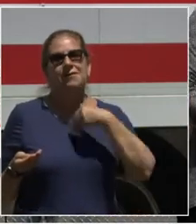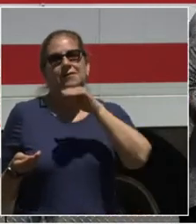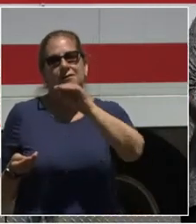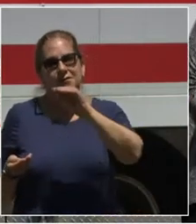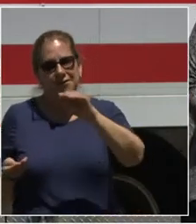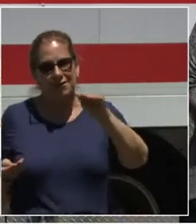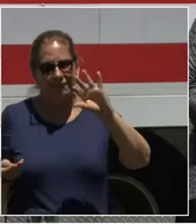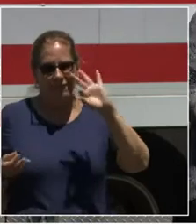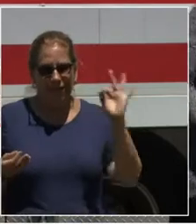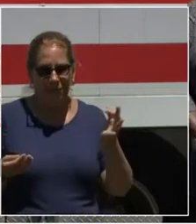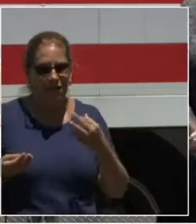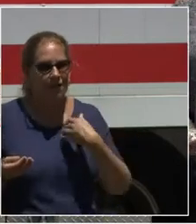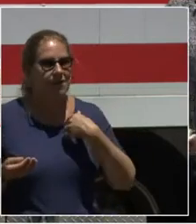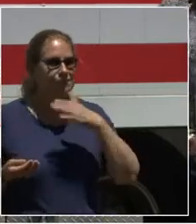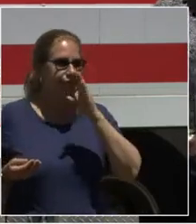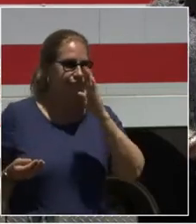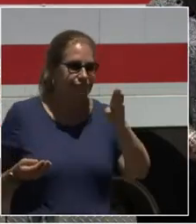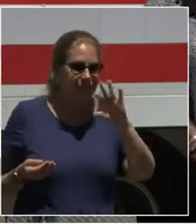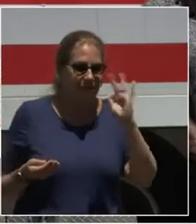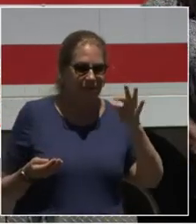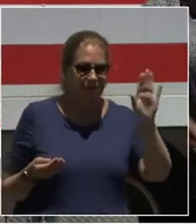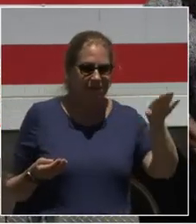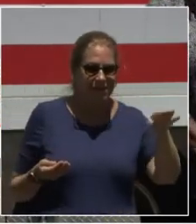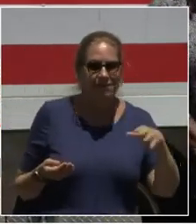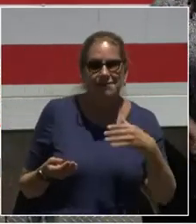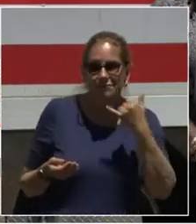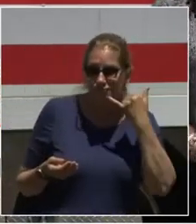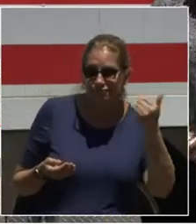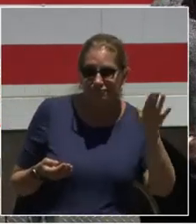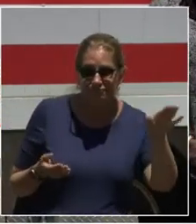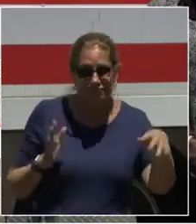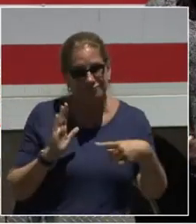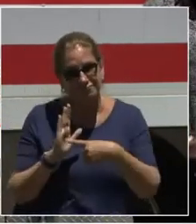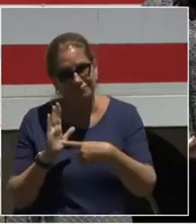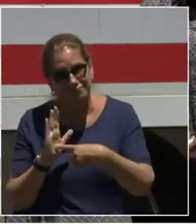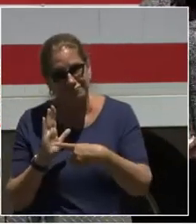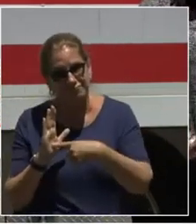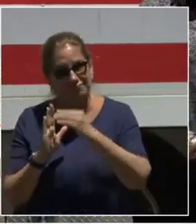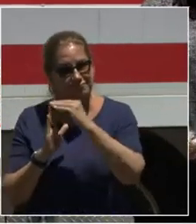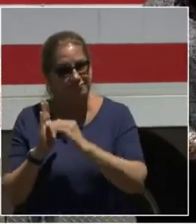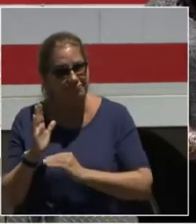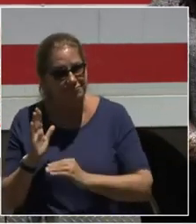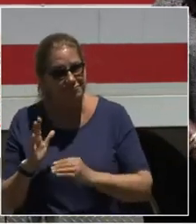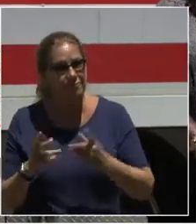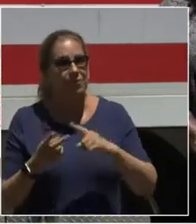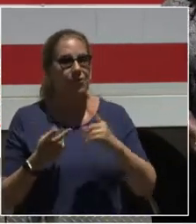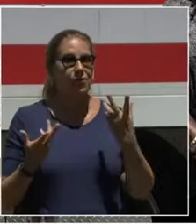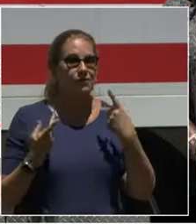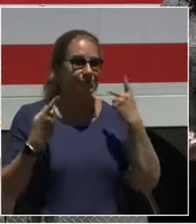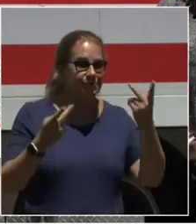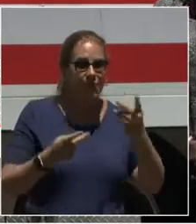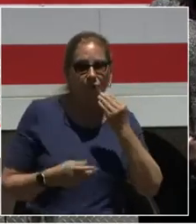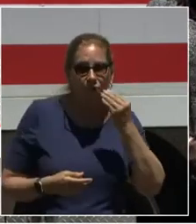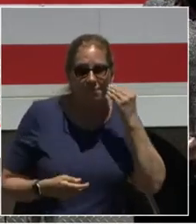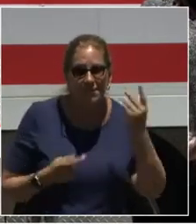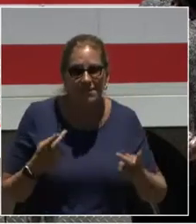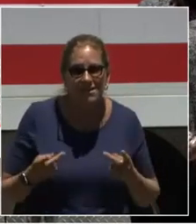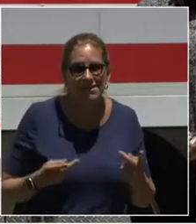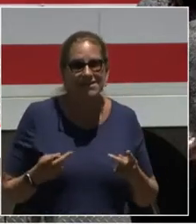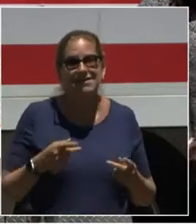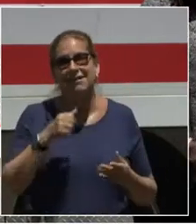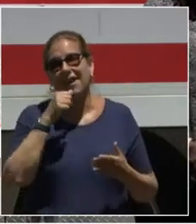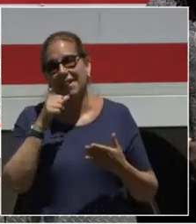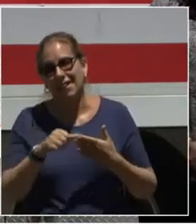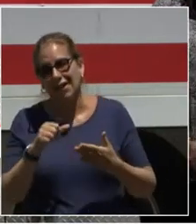the family, which includes phone calls. It also can include home visits as well. We will also be issuing letters to